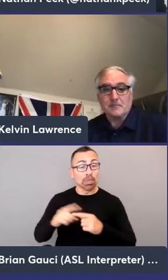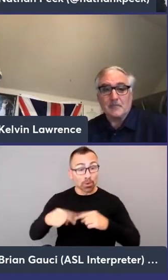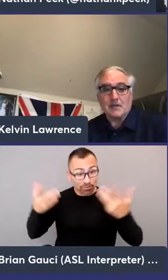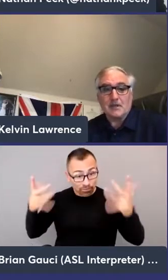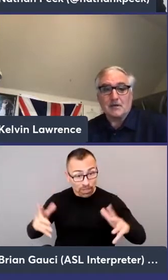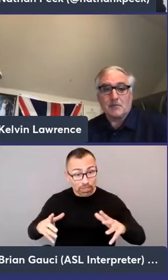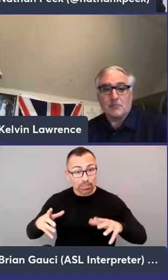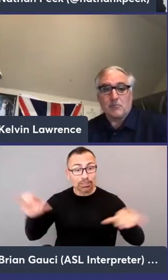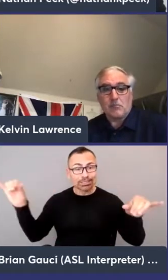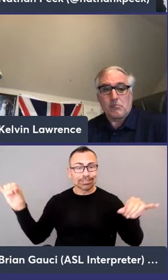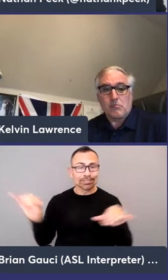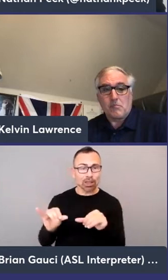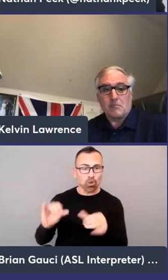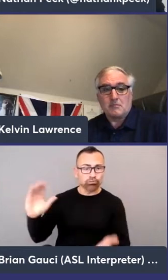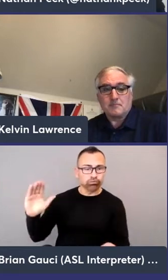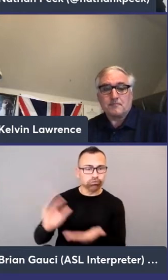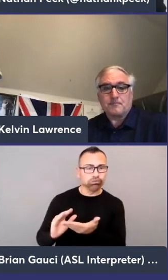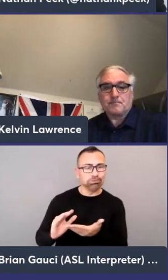Wow. Super useful.